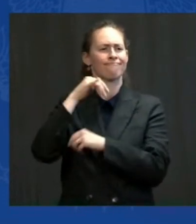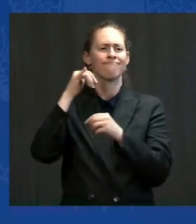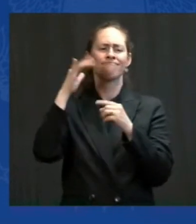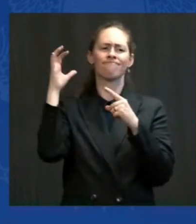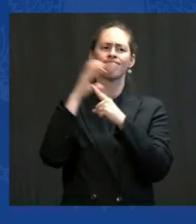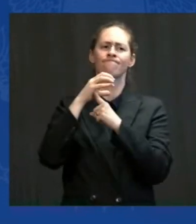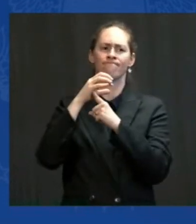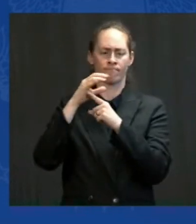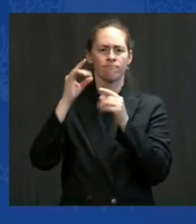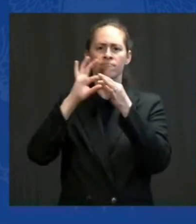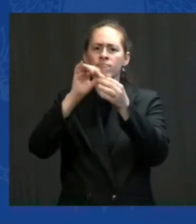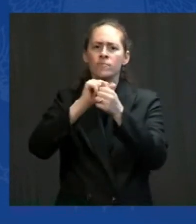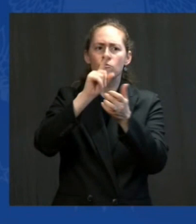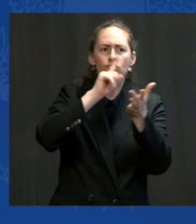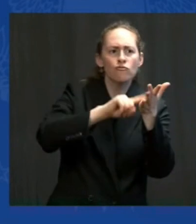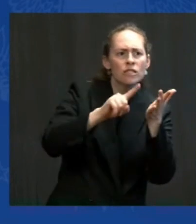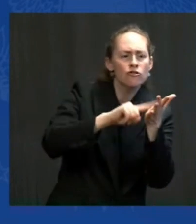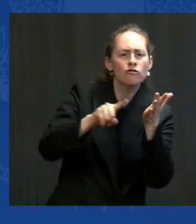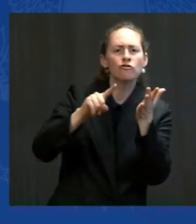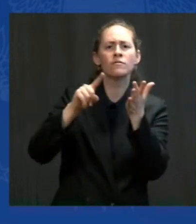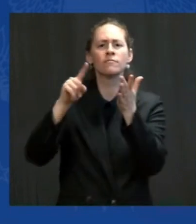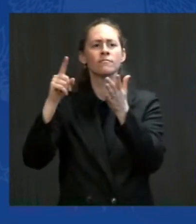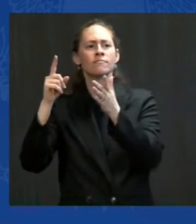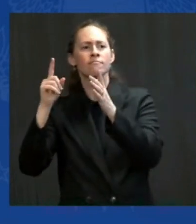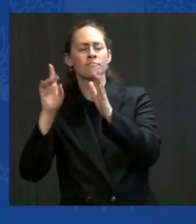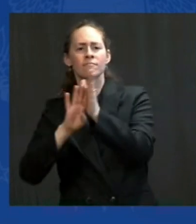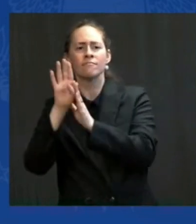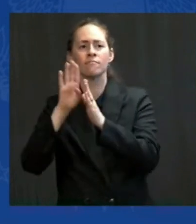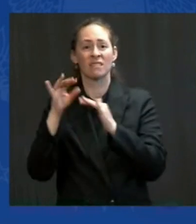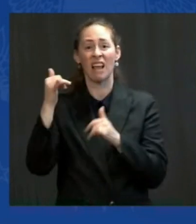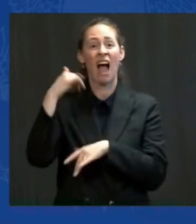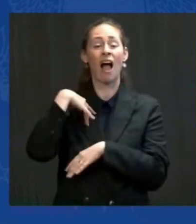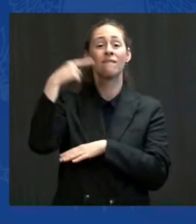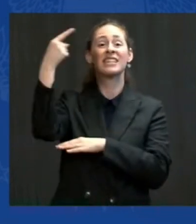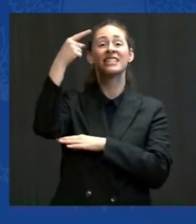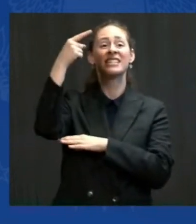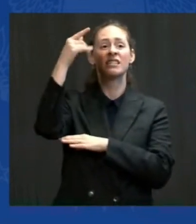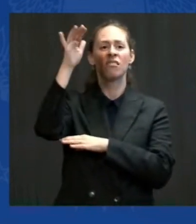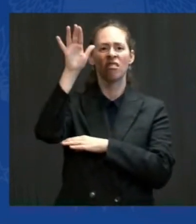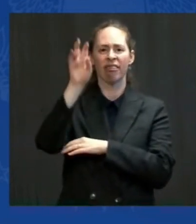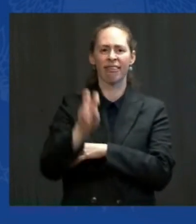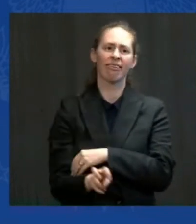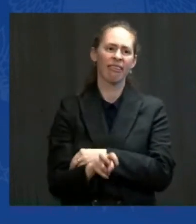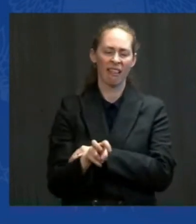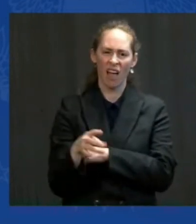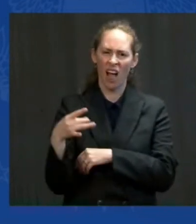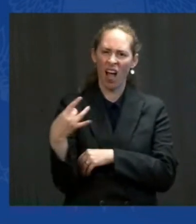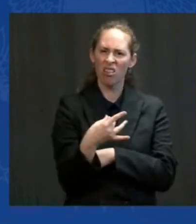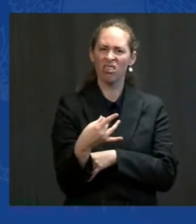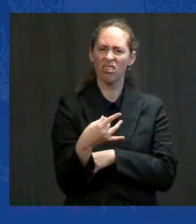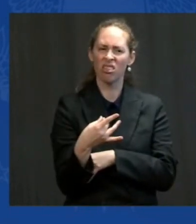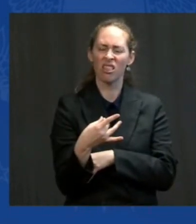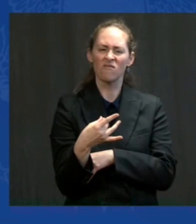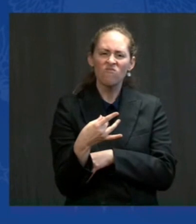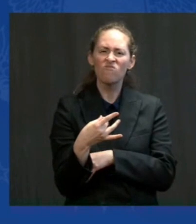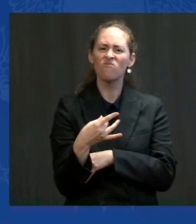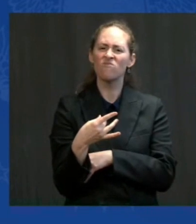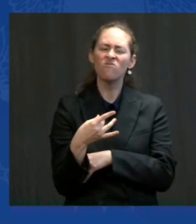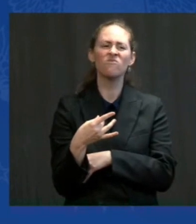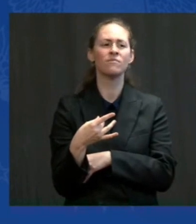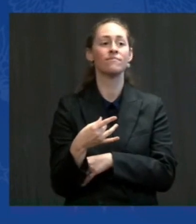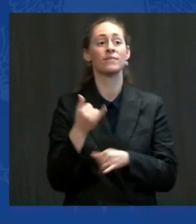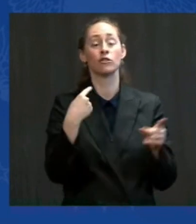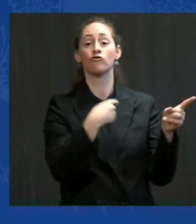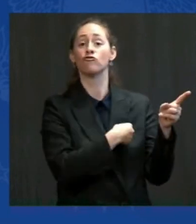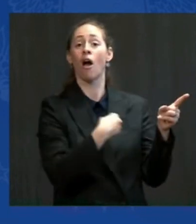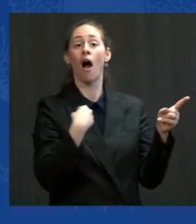We were #1 in the world. We're now #8 in the world. #8 in the world. China